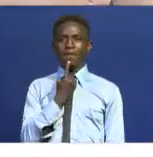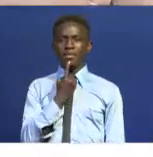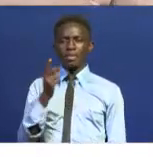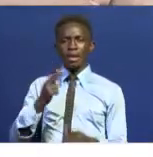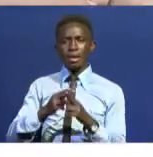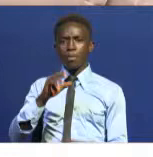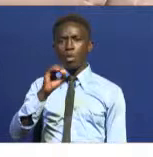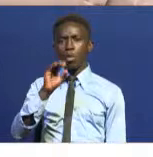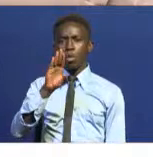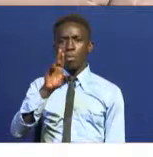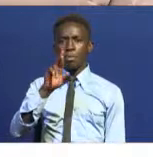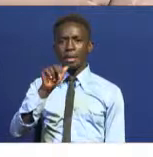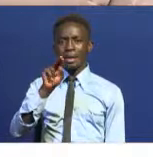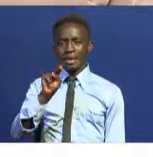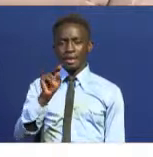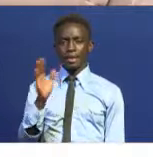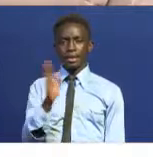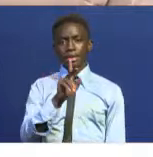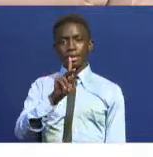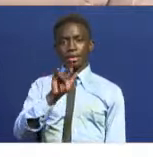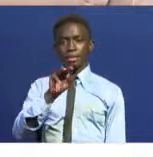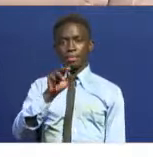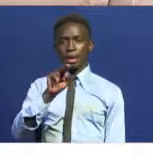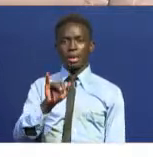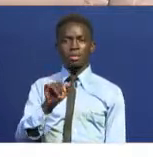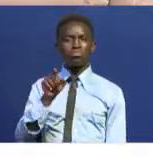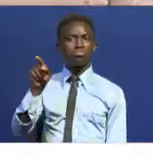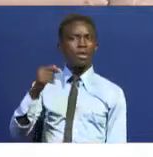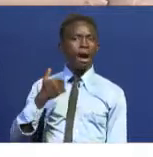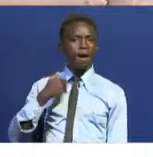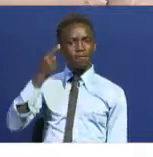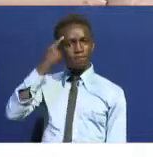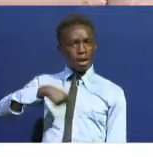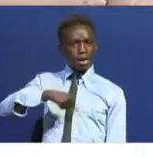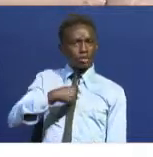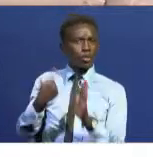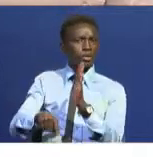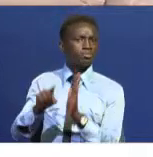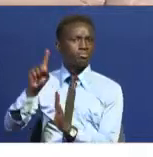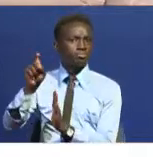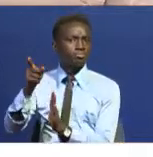day two of the NCA conference. What do you have for us?